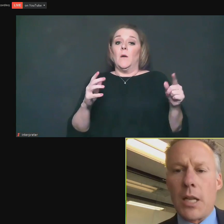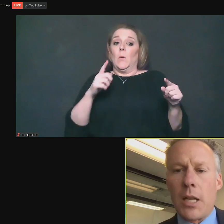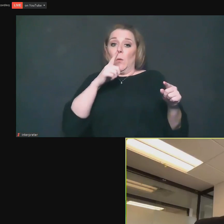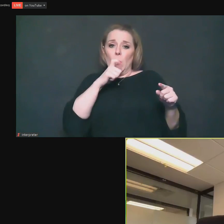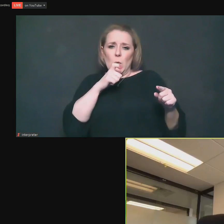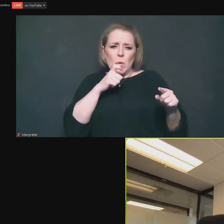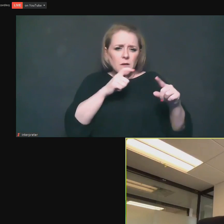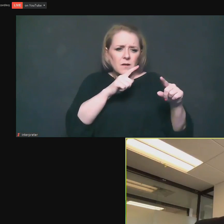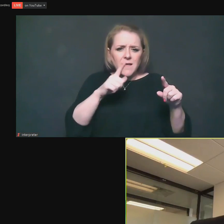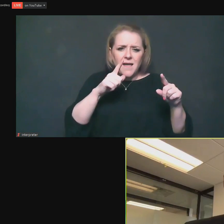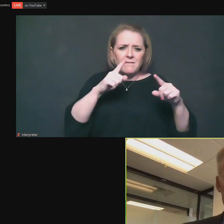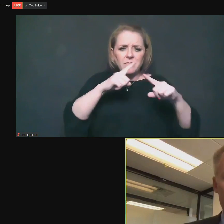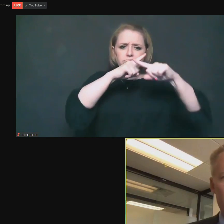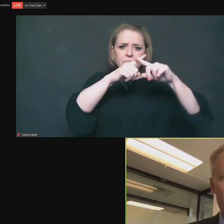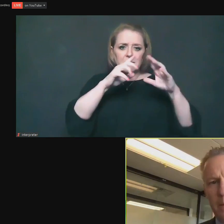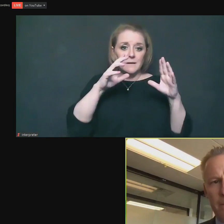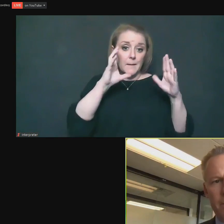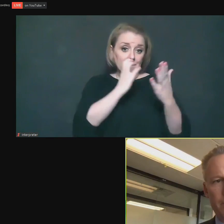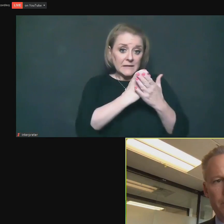will unblock.